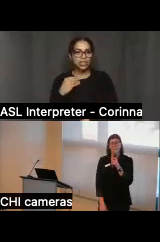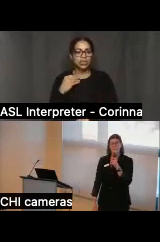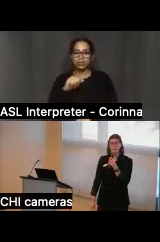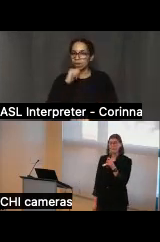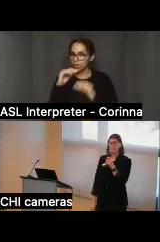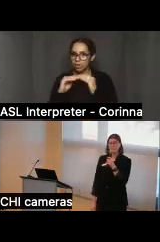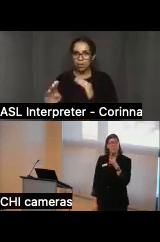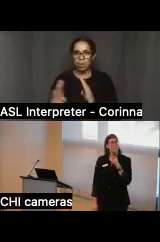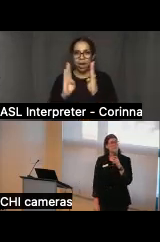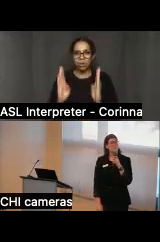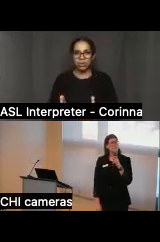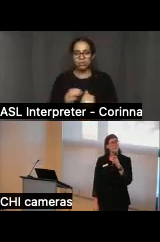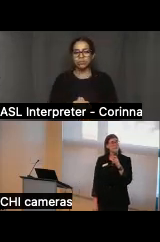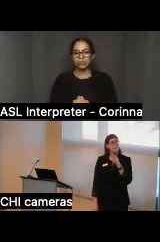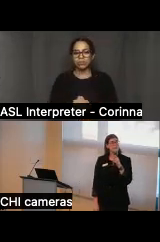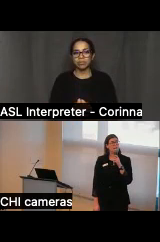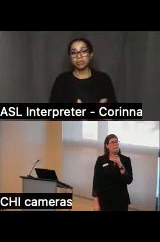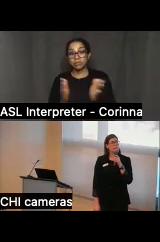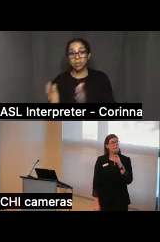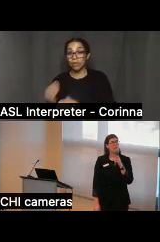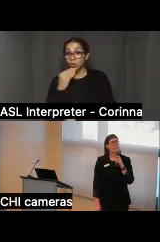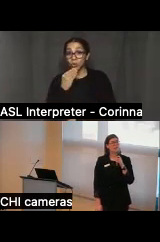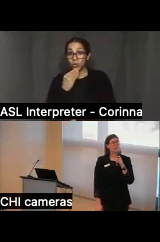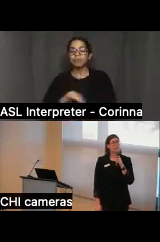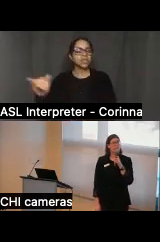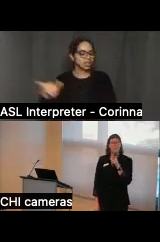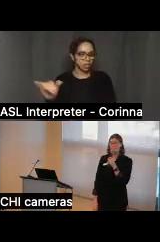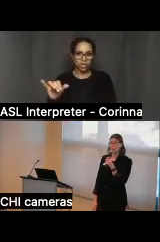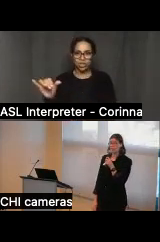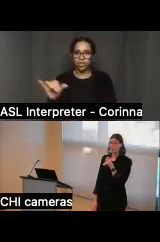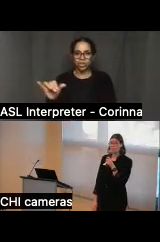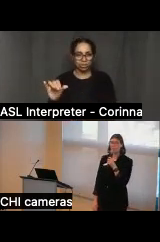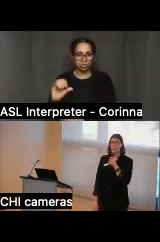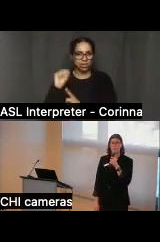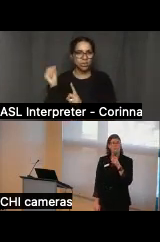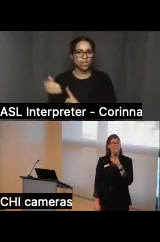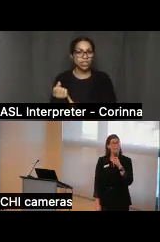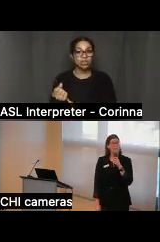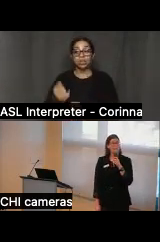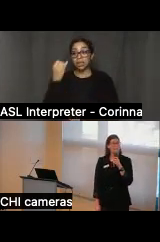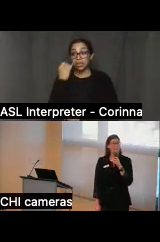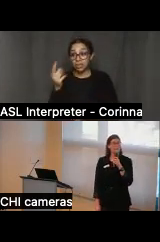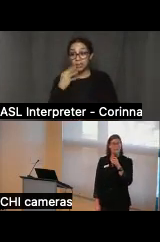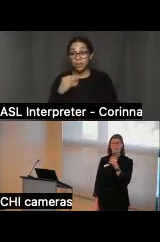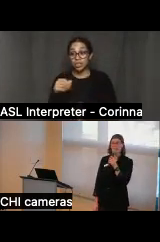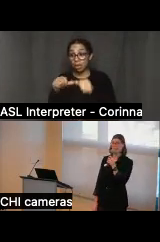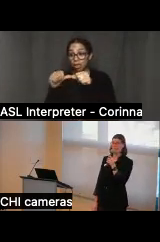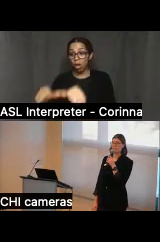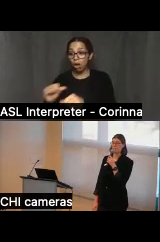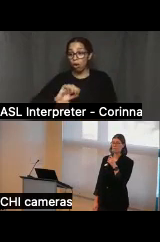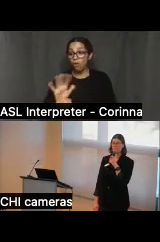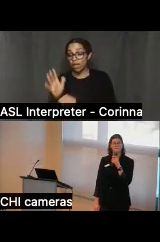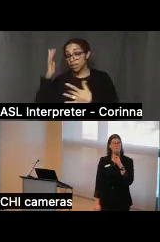look at food, it's a similar story. We found that those who had long COVID symptoms were about twice as likely to